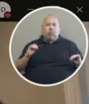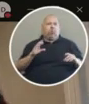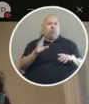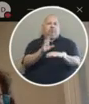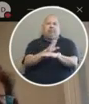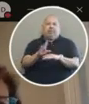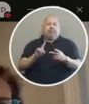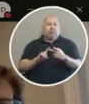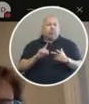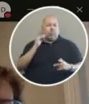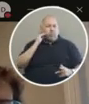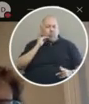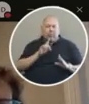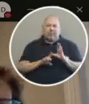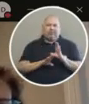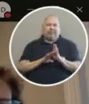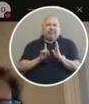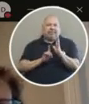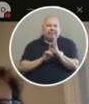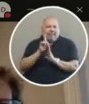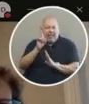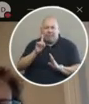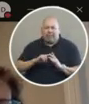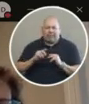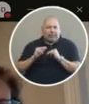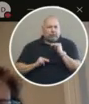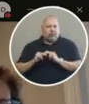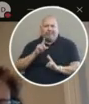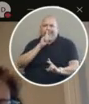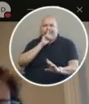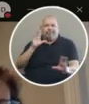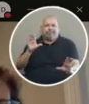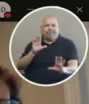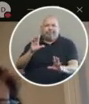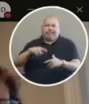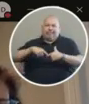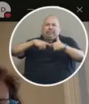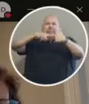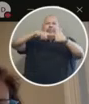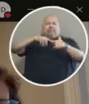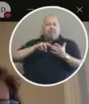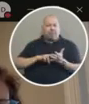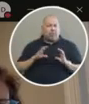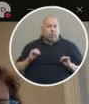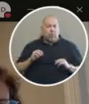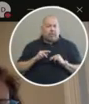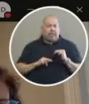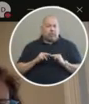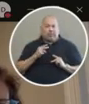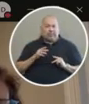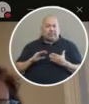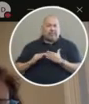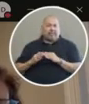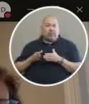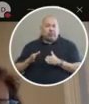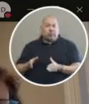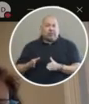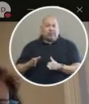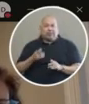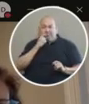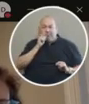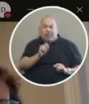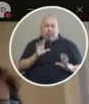commercial, no residential development, construction rather, and it could mean no construction on city streets.